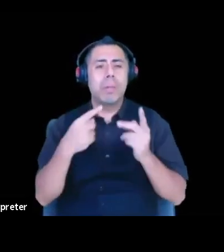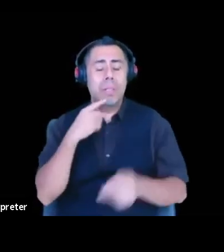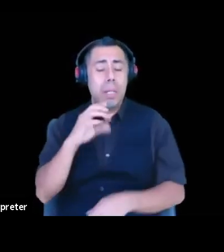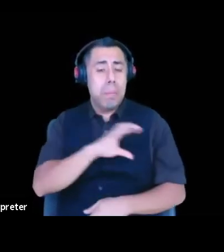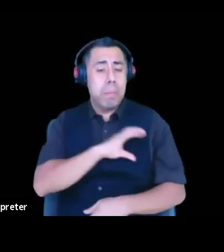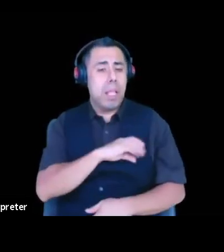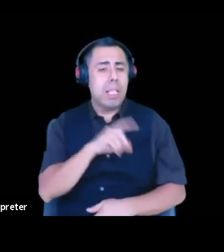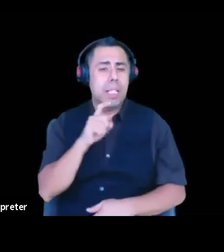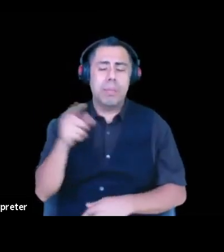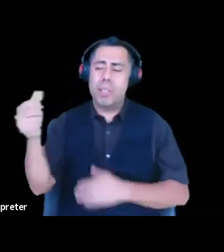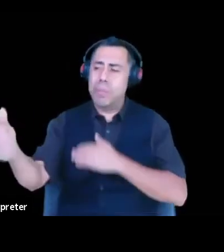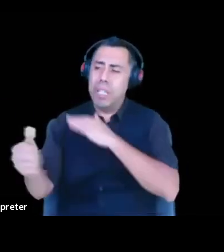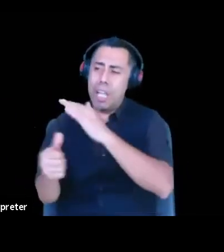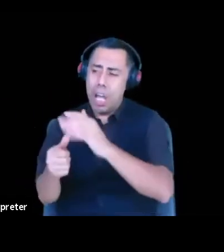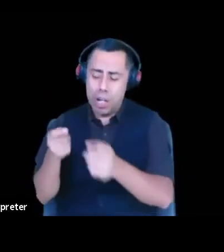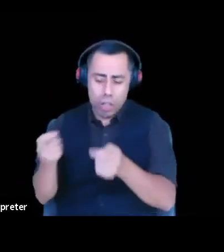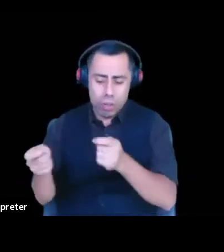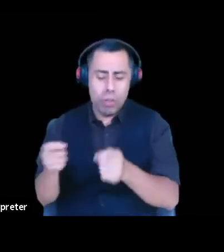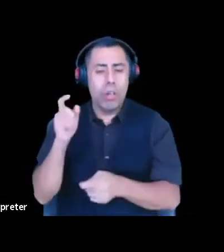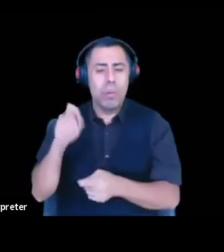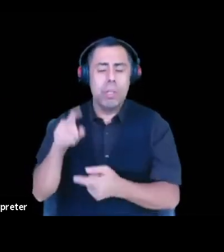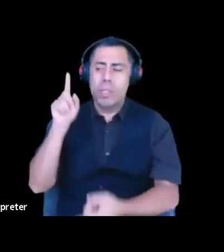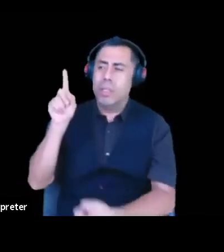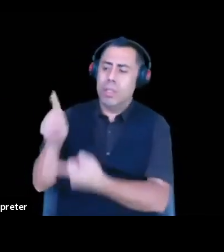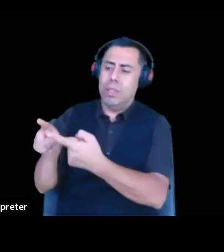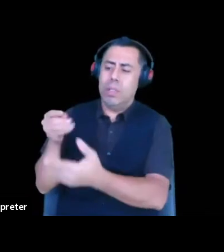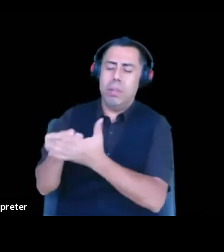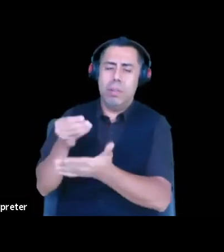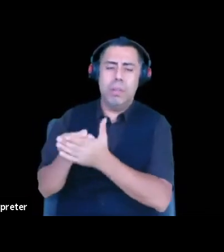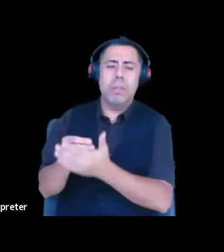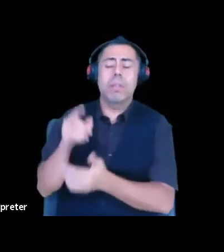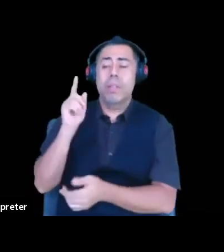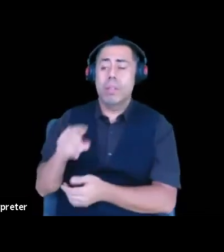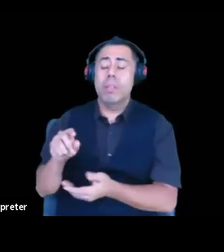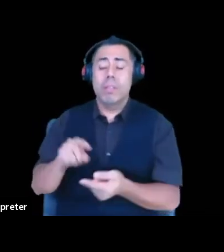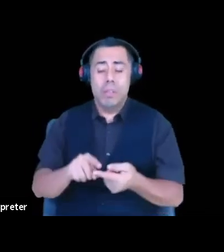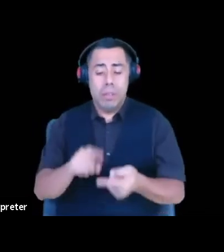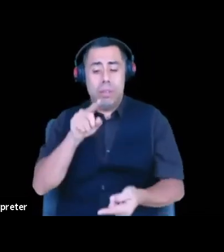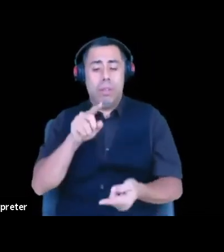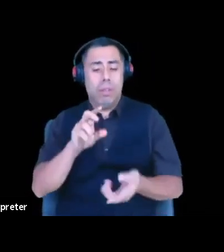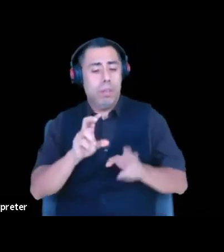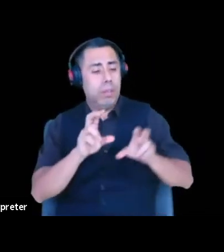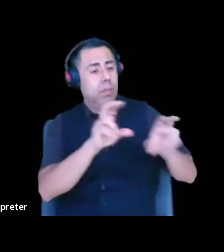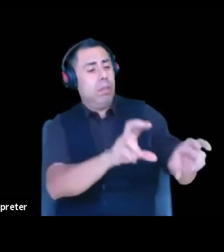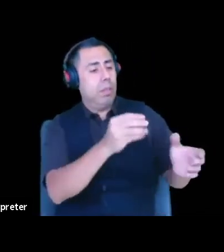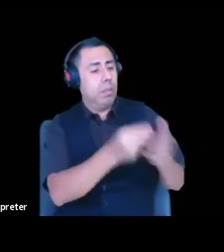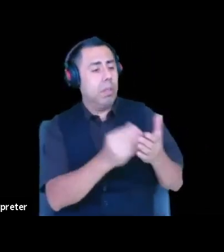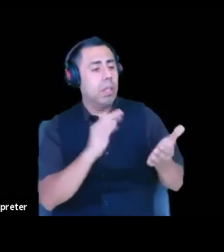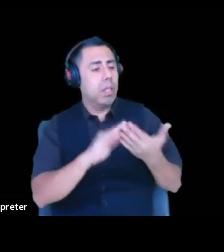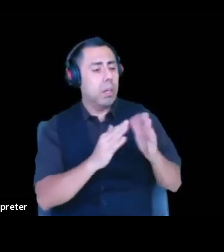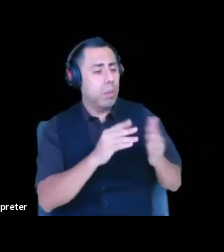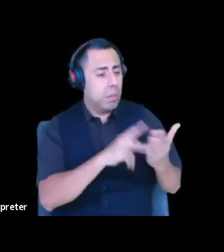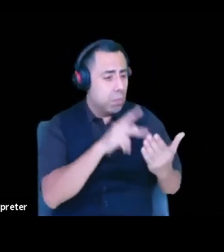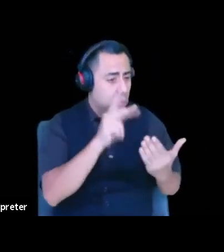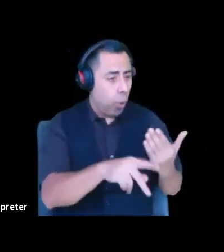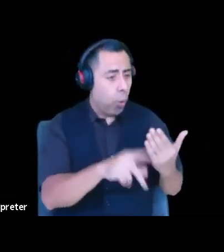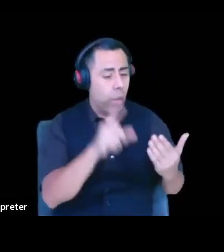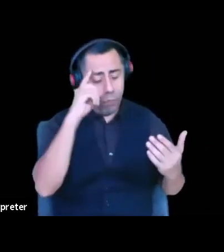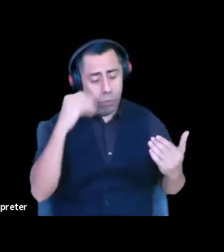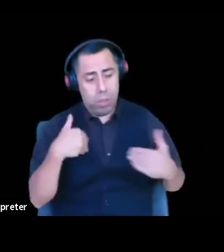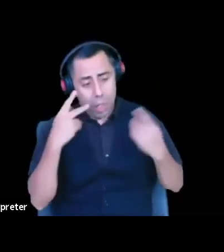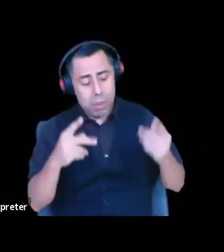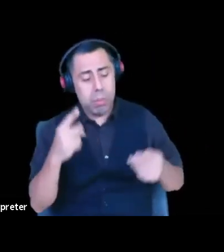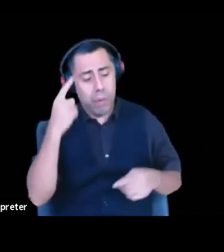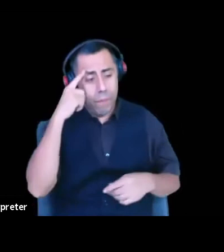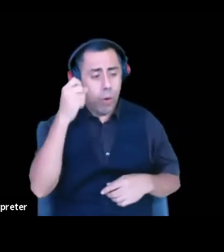police. We have to defund the police. We have to move money to community programs for our youth, for our elders, for mental health, all